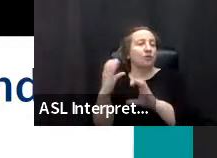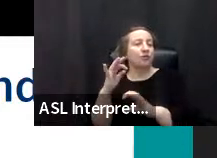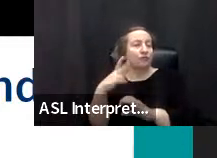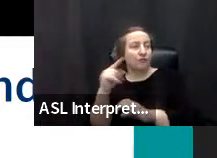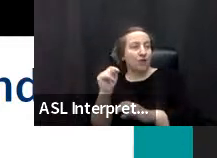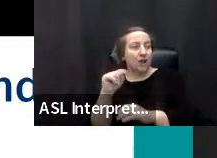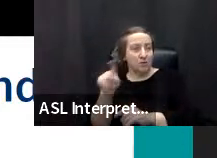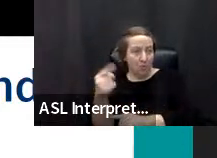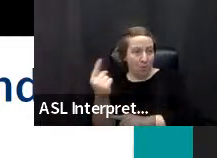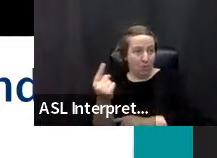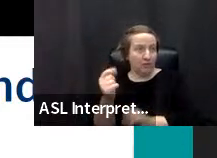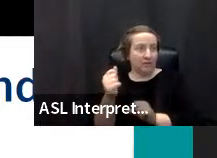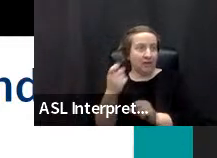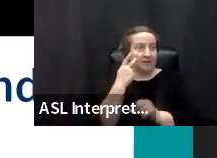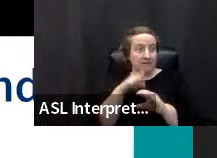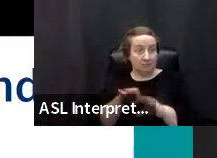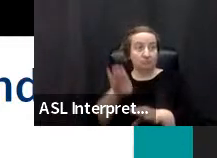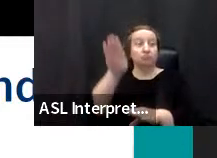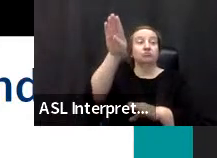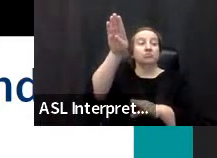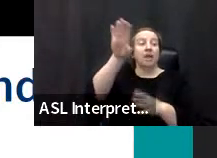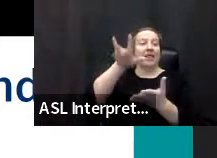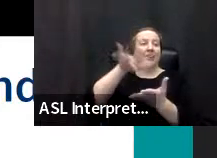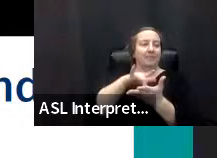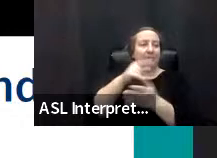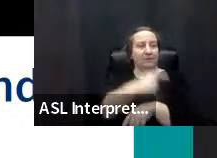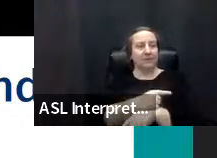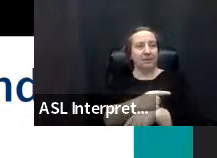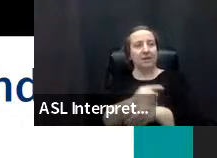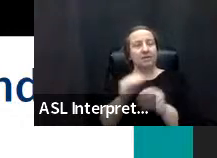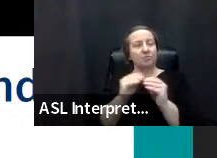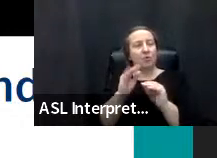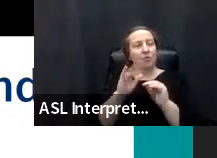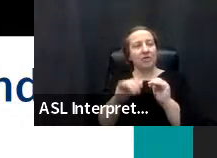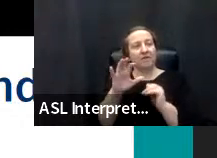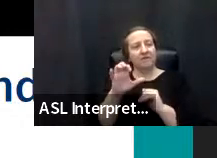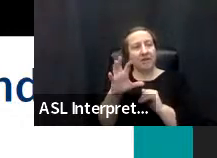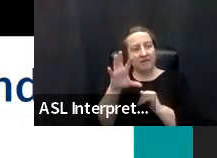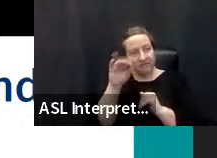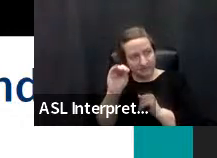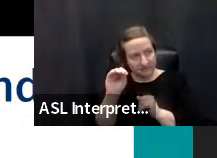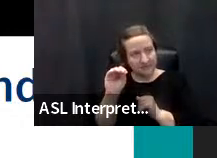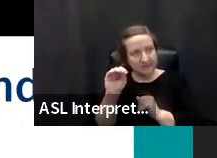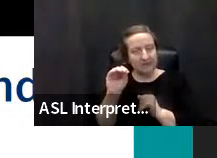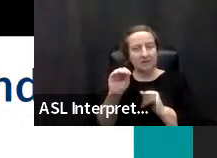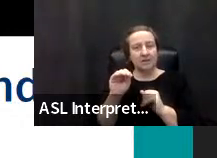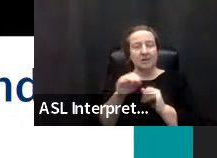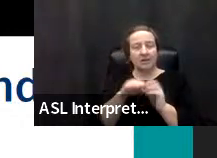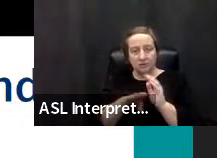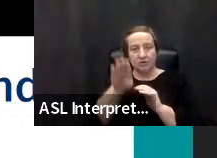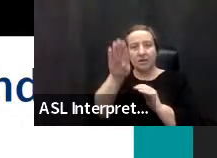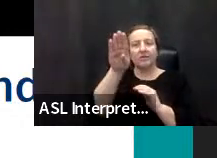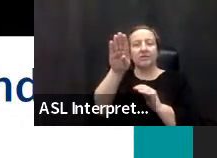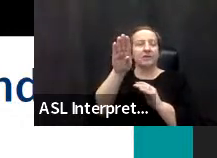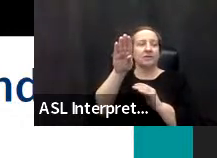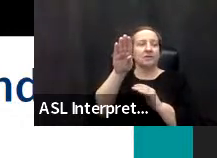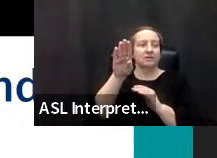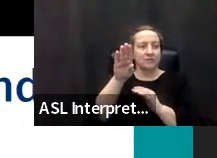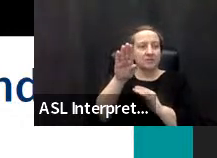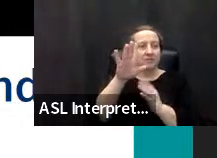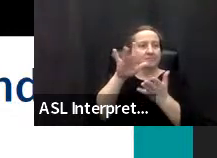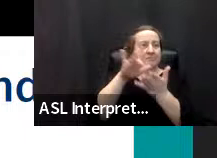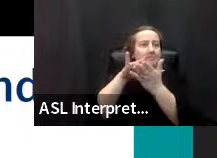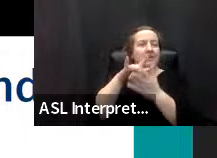see, it's kind of peaking in the middle of the day. You've got a little over 550 kind of in the kind of peak hour. So what freight's doing is